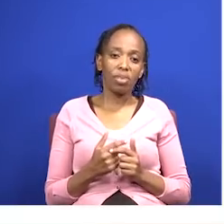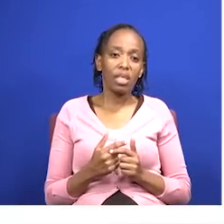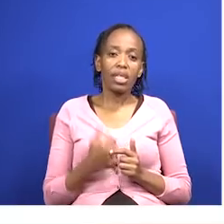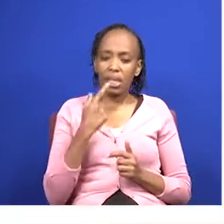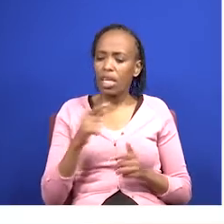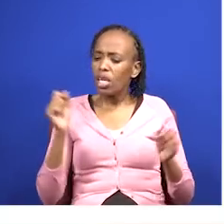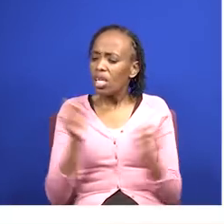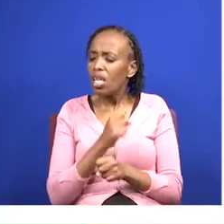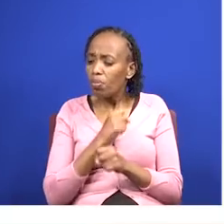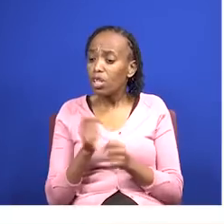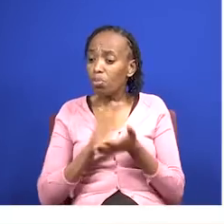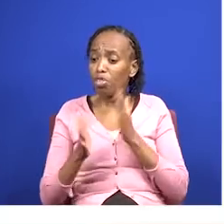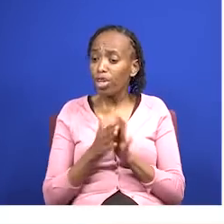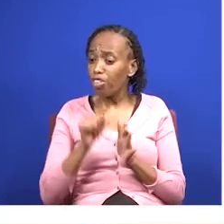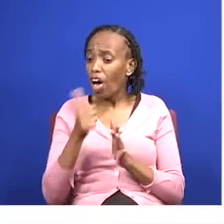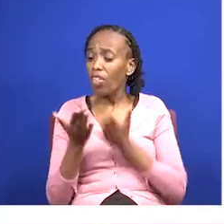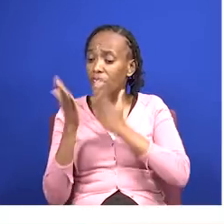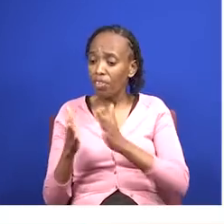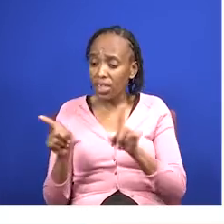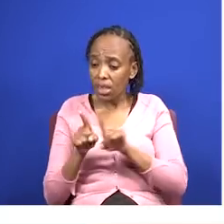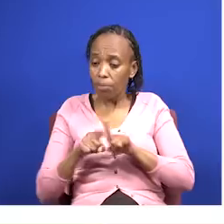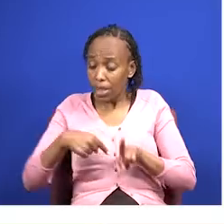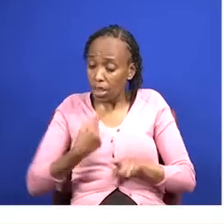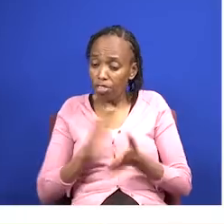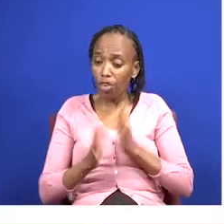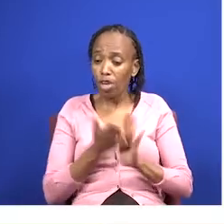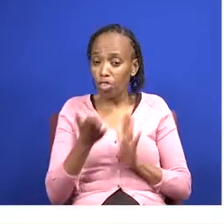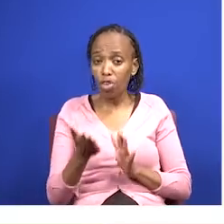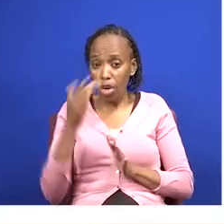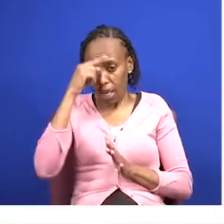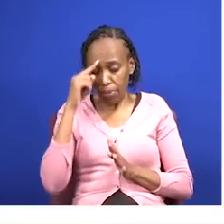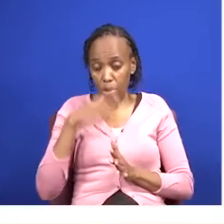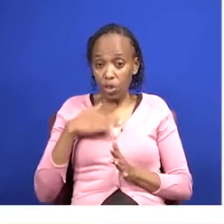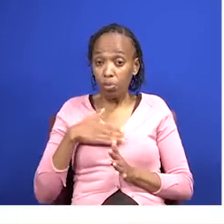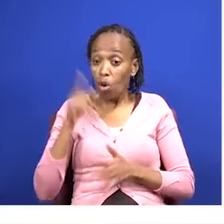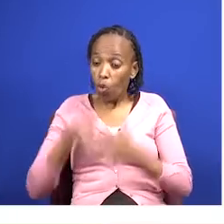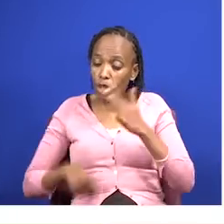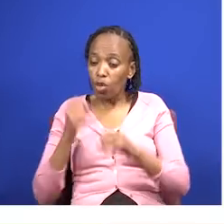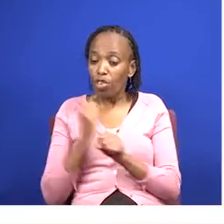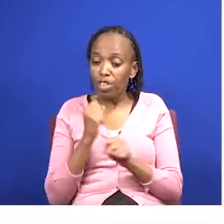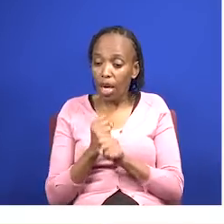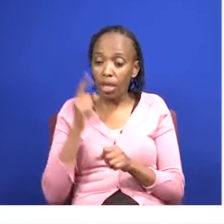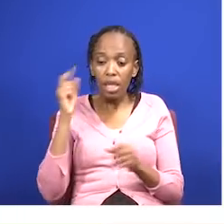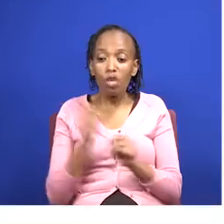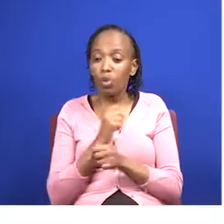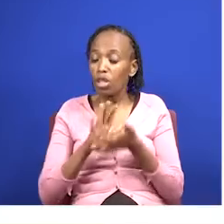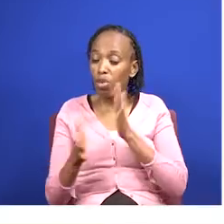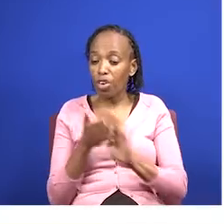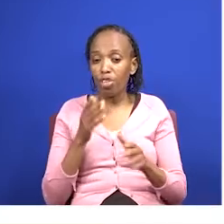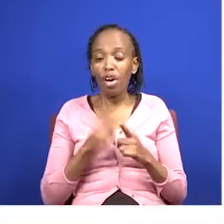like, you could not forgive your fellow servant the way I forgave you. And because of what you have done, because you cannot